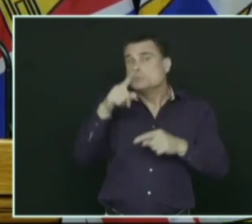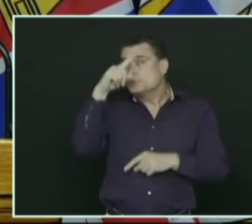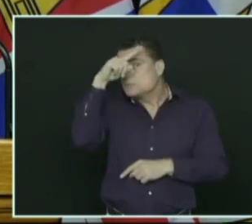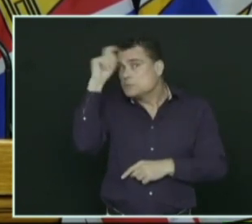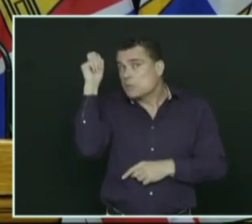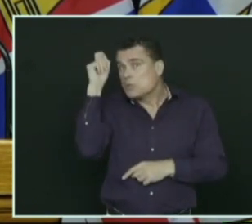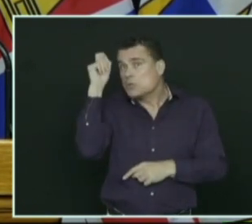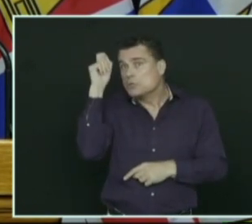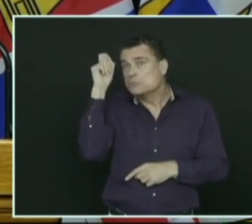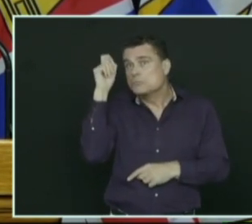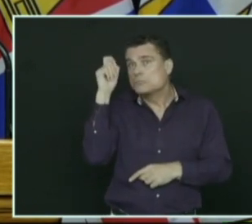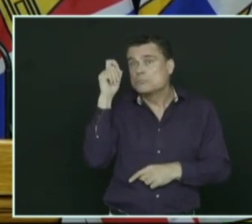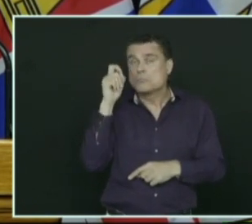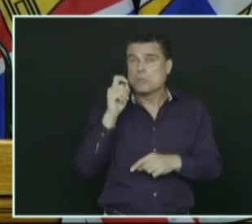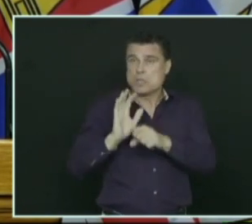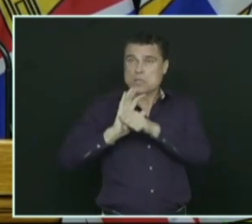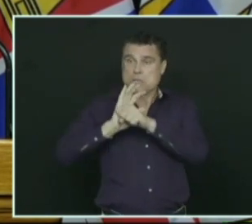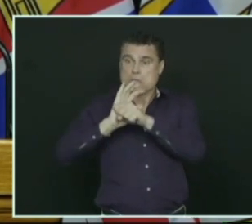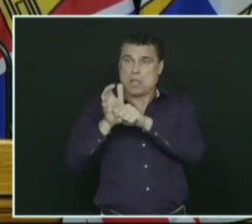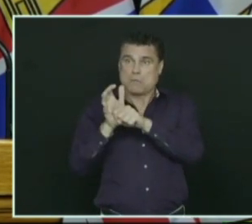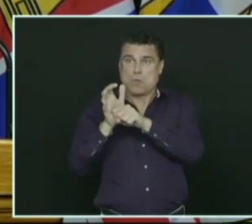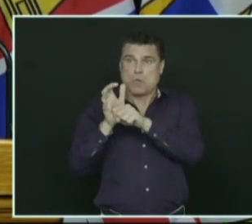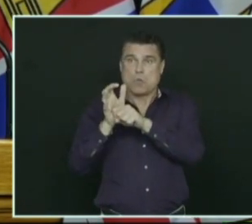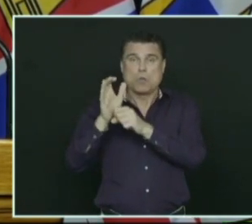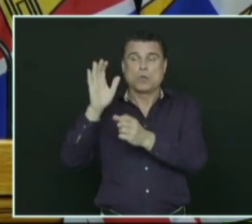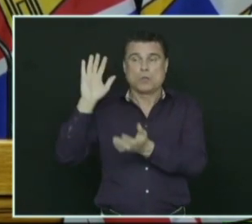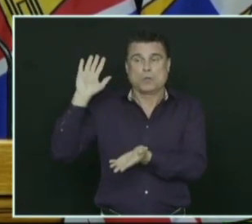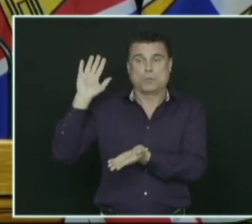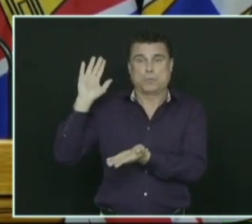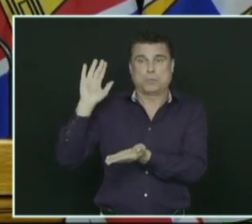Next question is from Kat Slepian, Black Press.